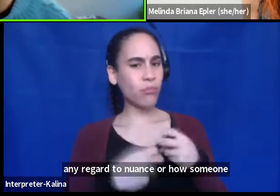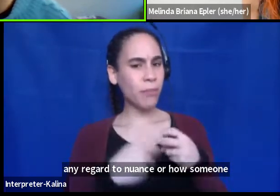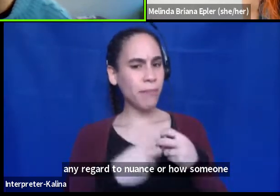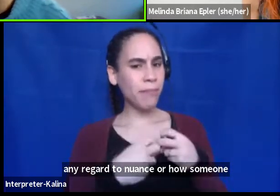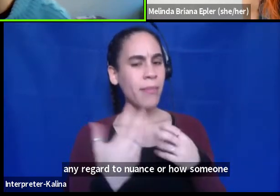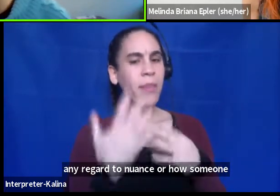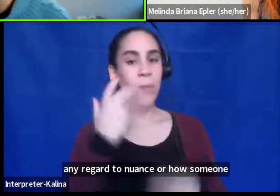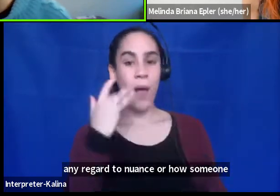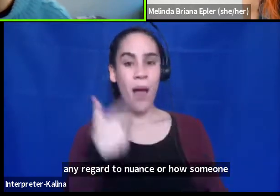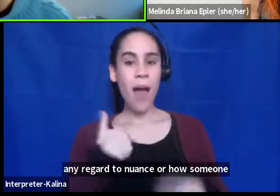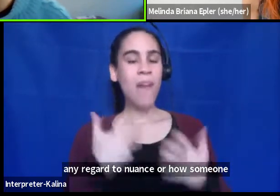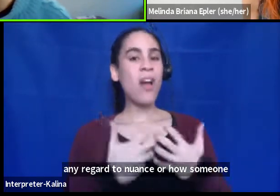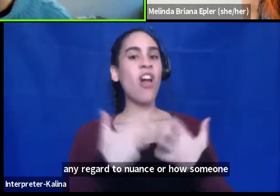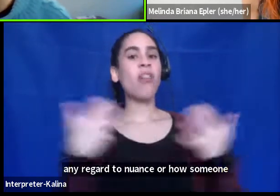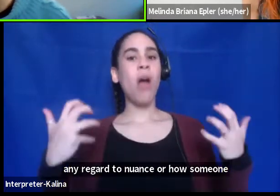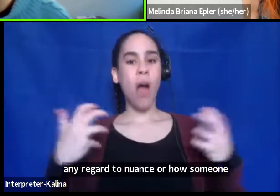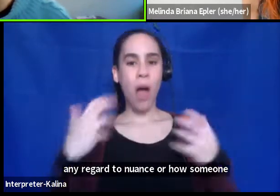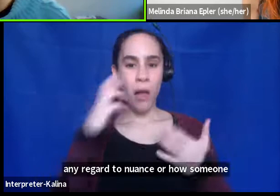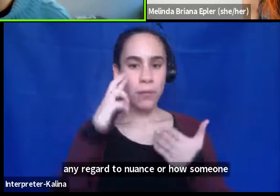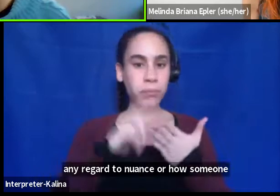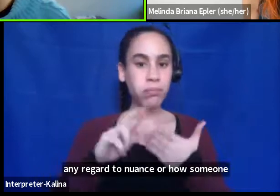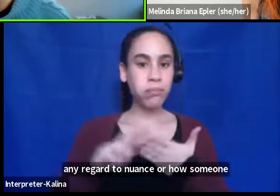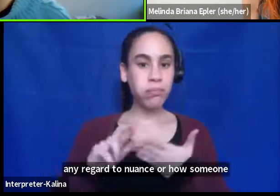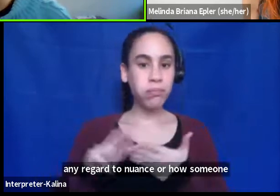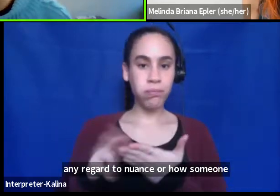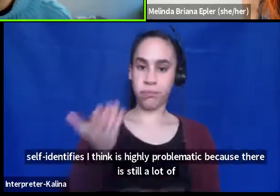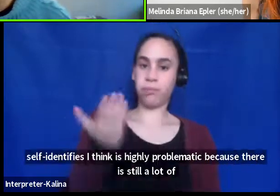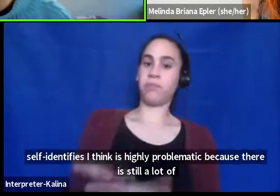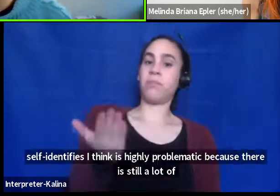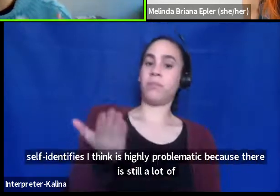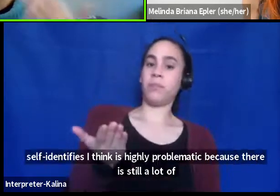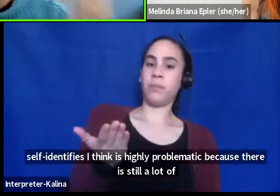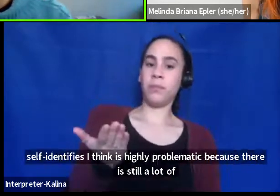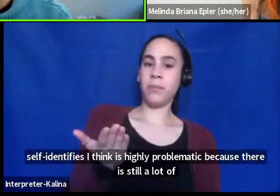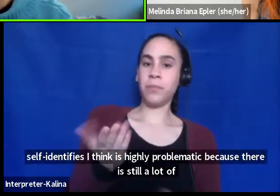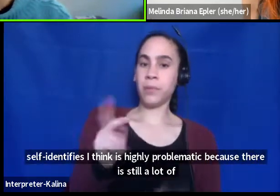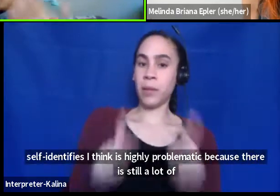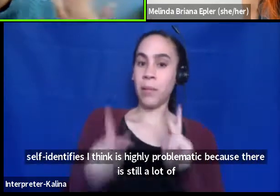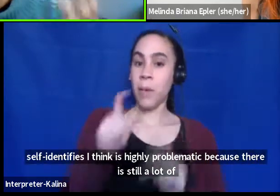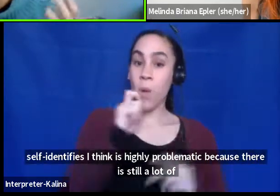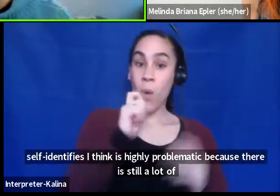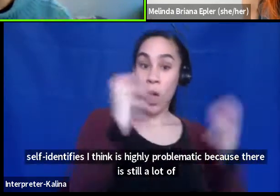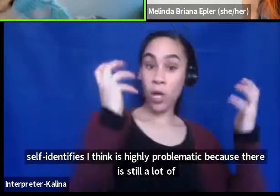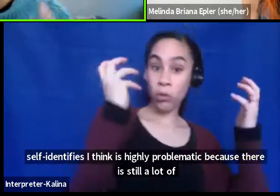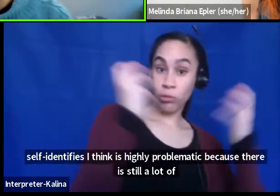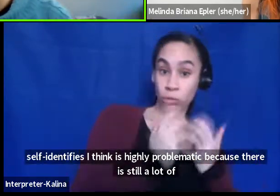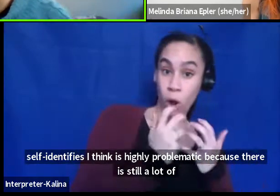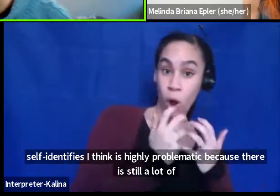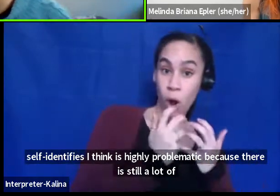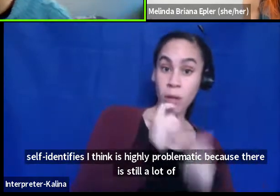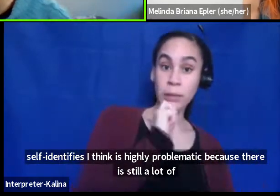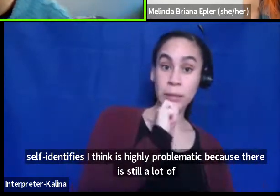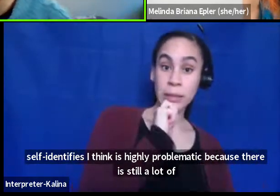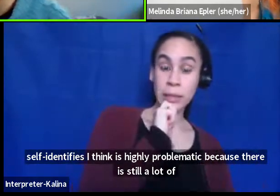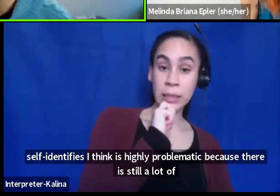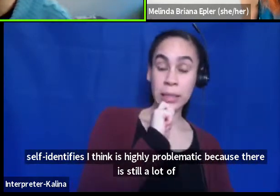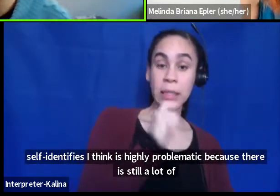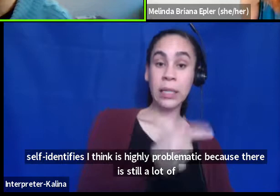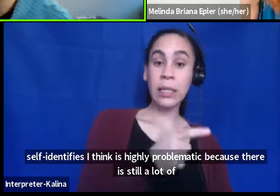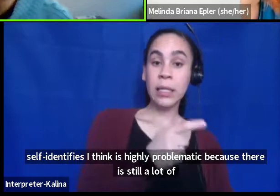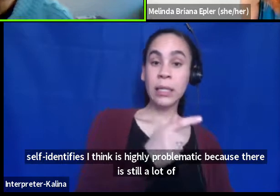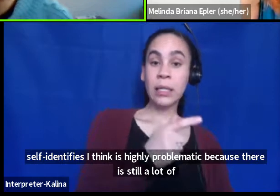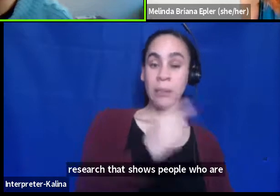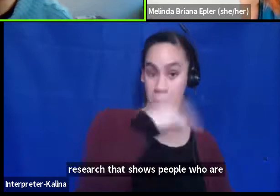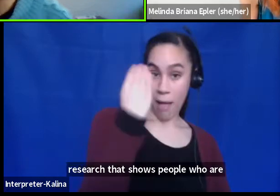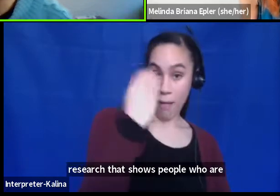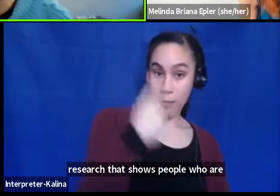there's a lot of research that actually shows that people who are dark-skinned individuals, dark-skinned Black